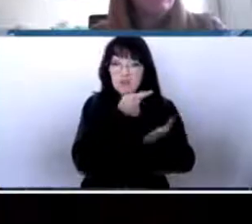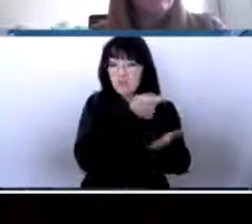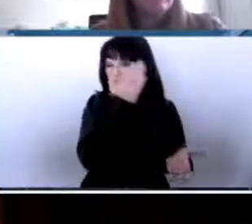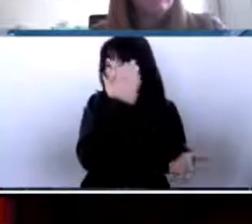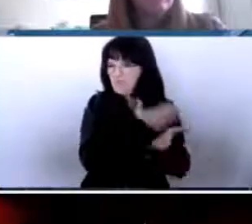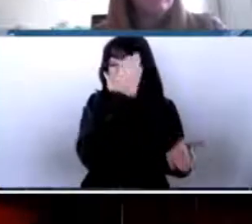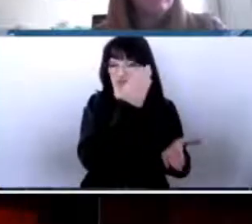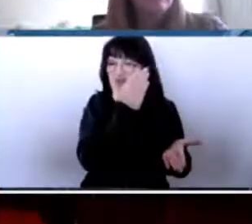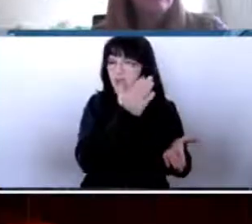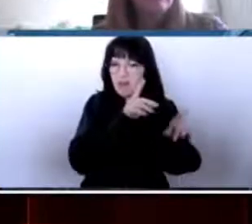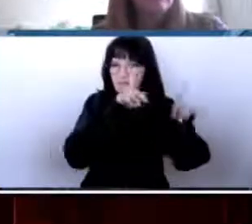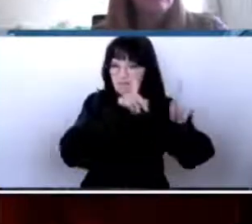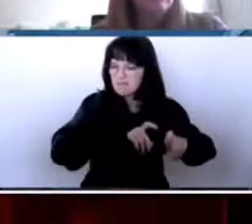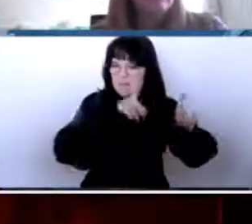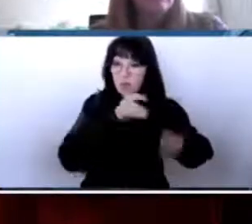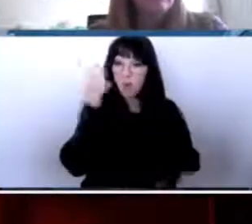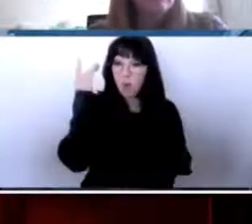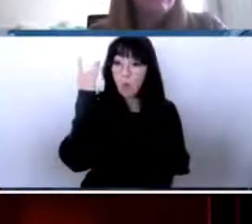their staff was getting,